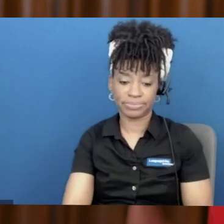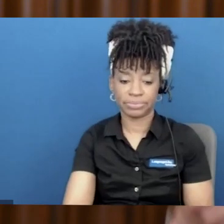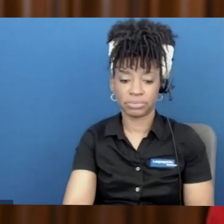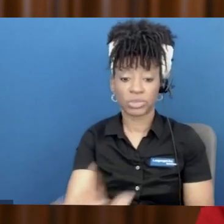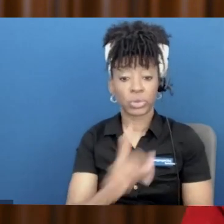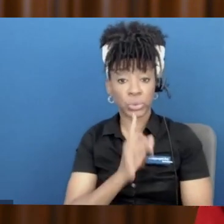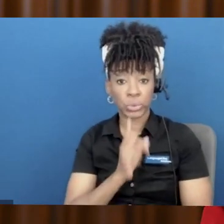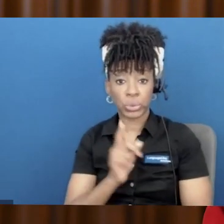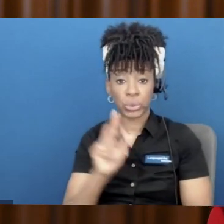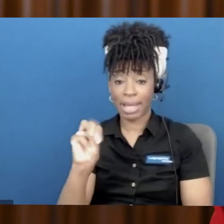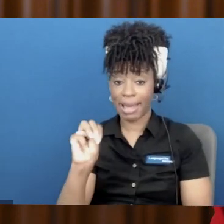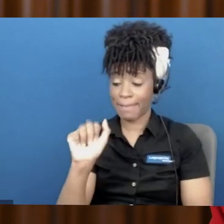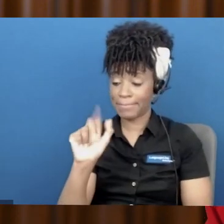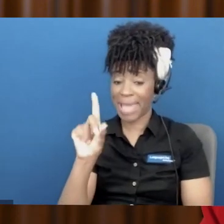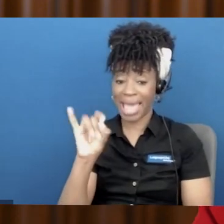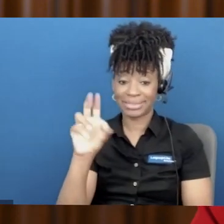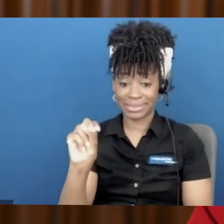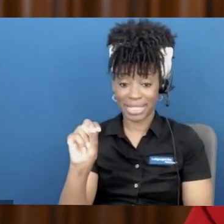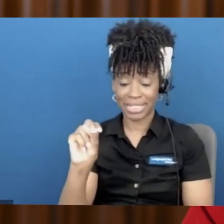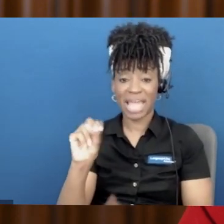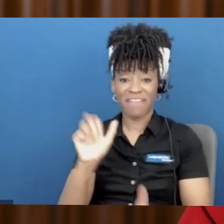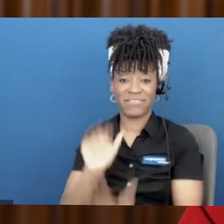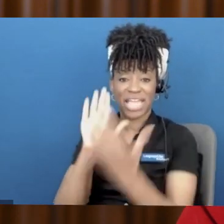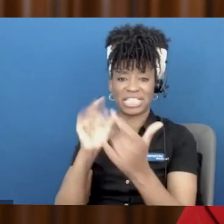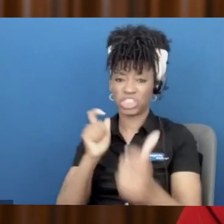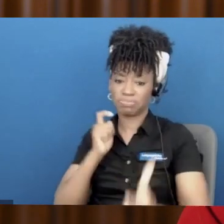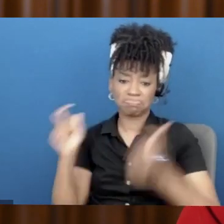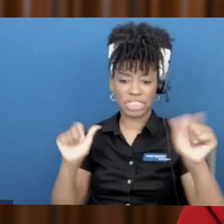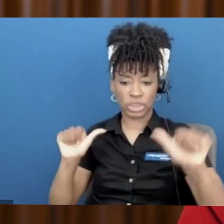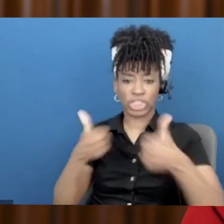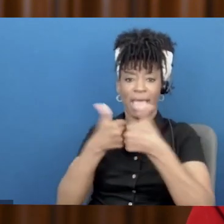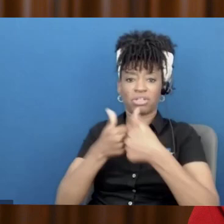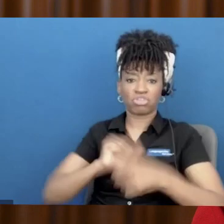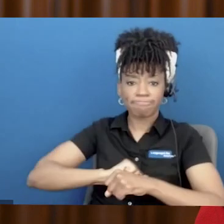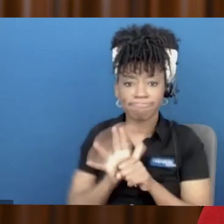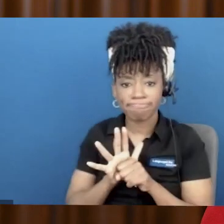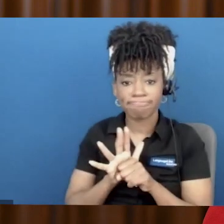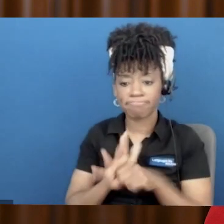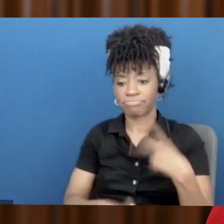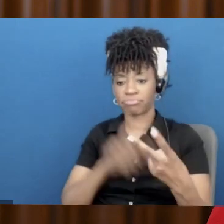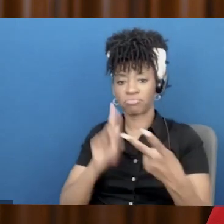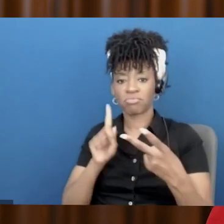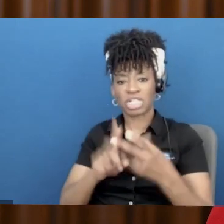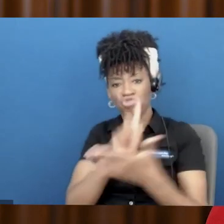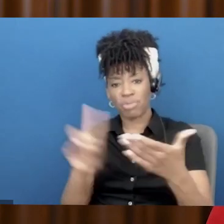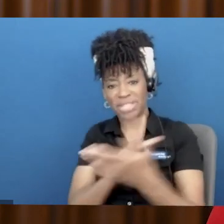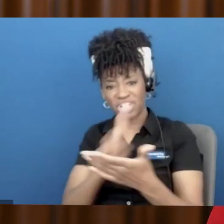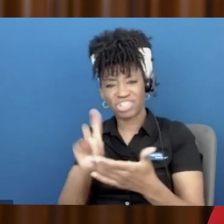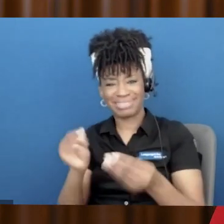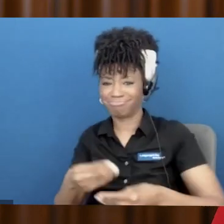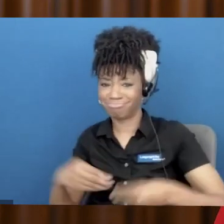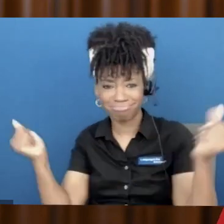It's true that Madison faces big challenges: a global pandemic, urgent demands for racial justice, an